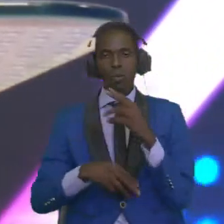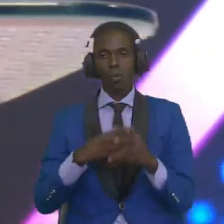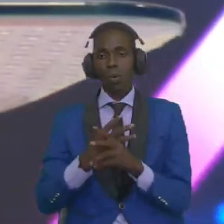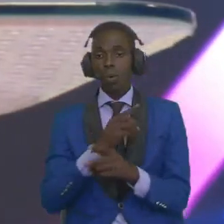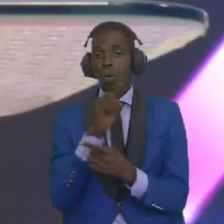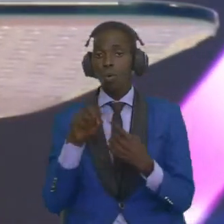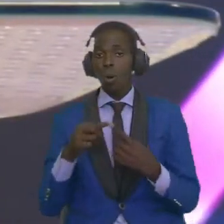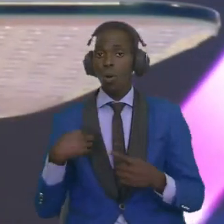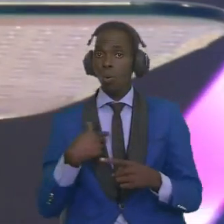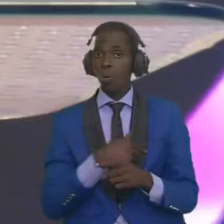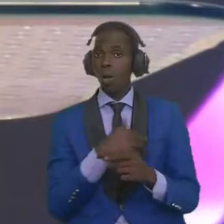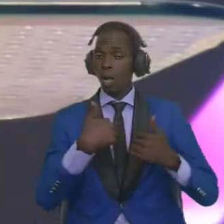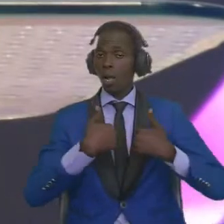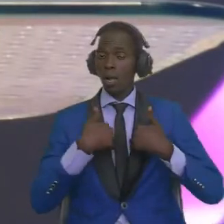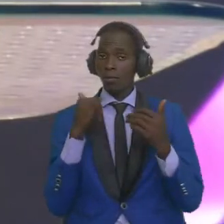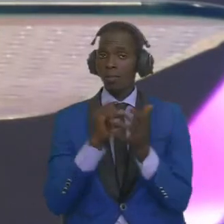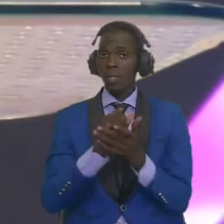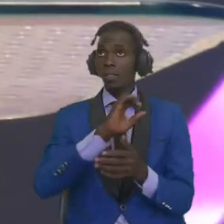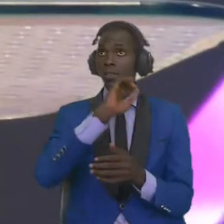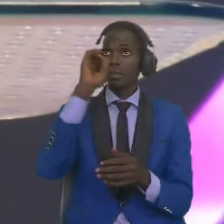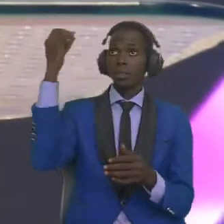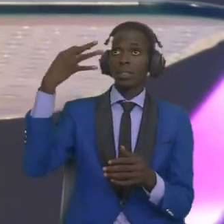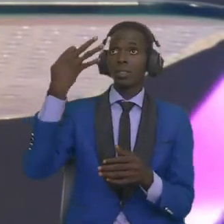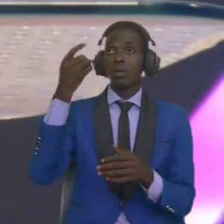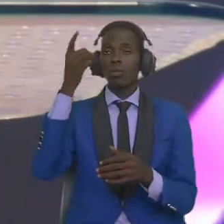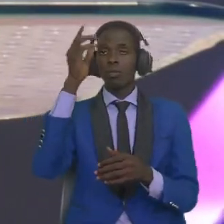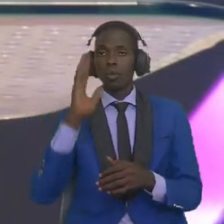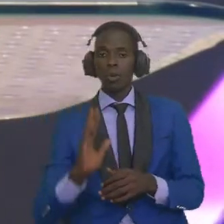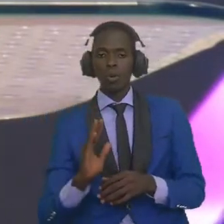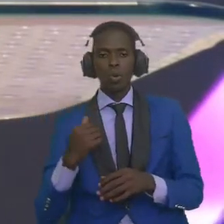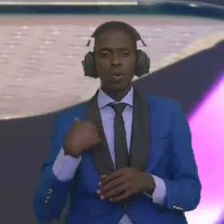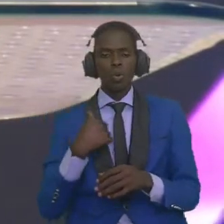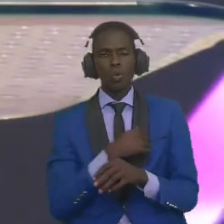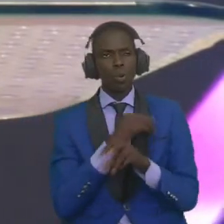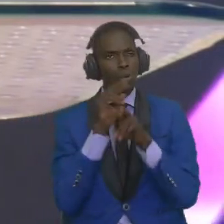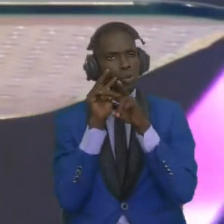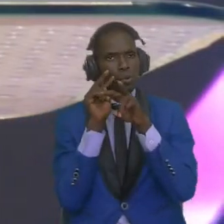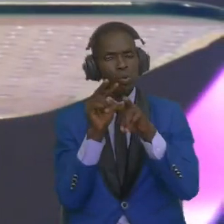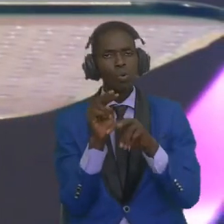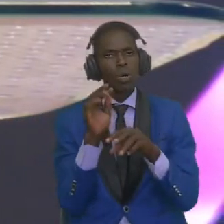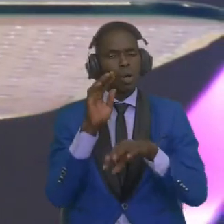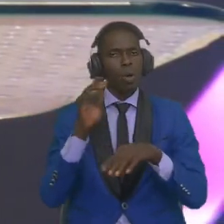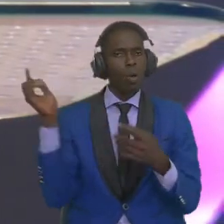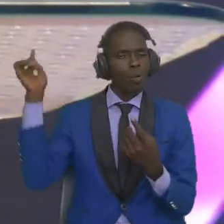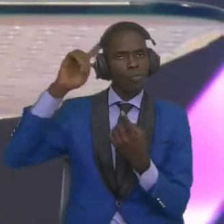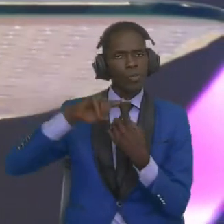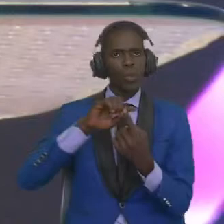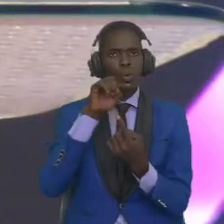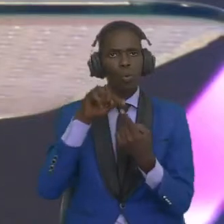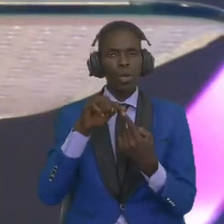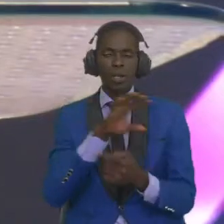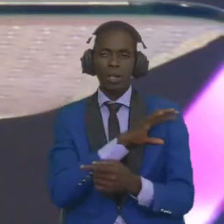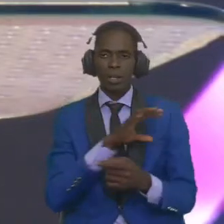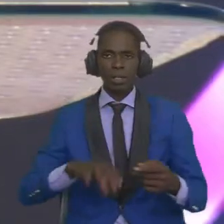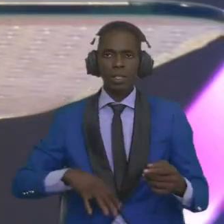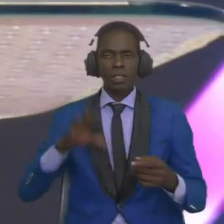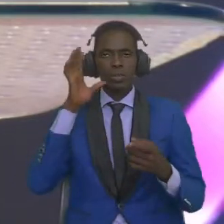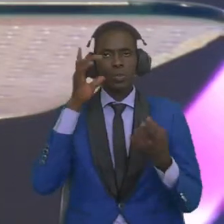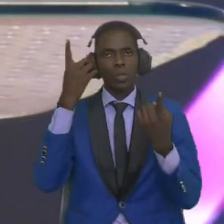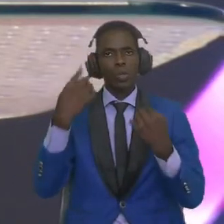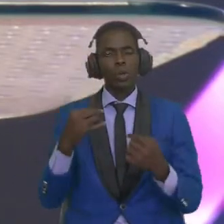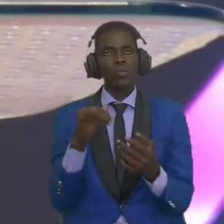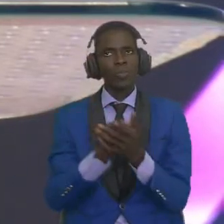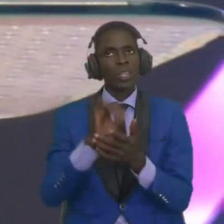we're looking until that Christ will come who gave himself for us, that he might redeem us from